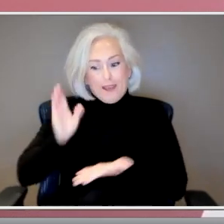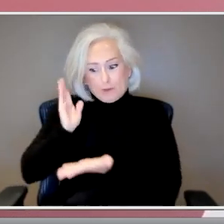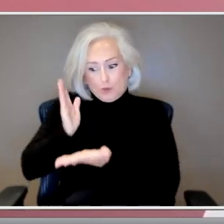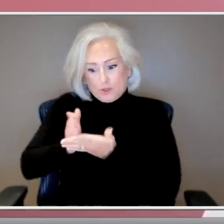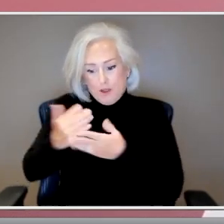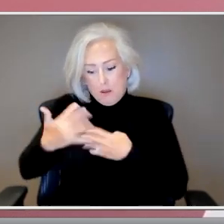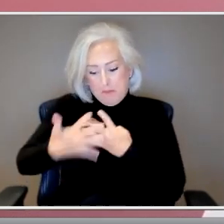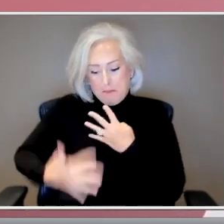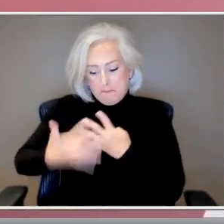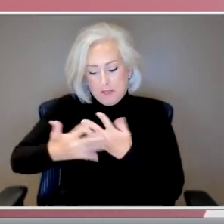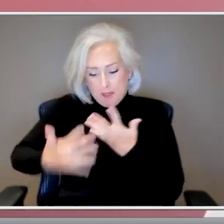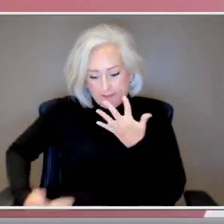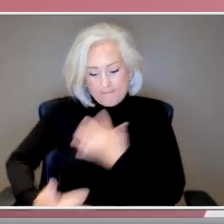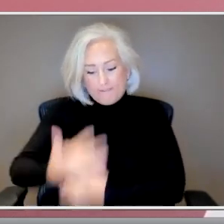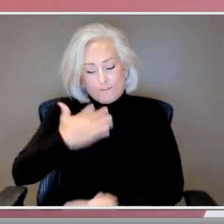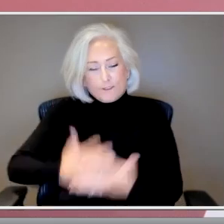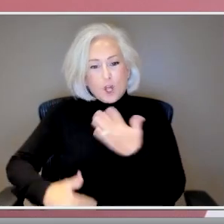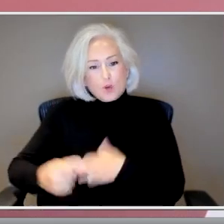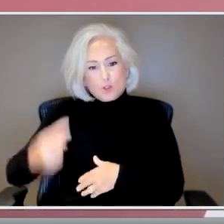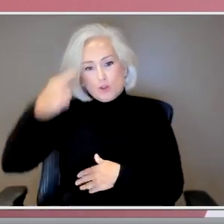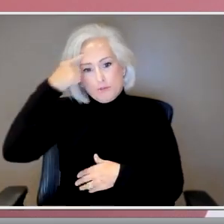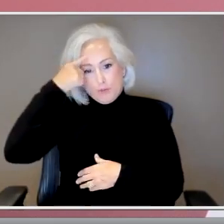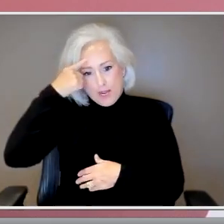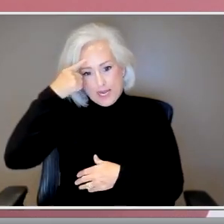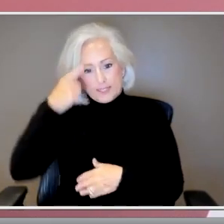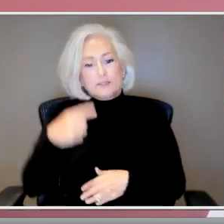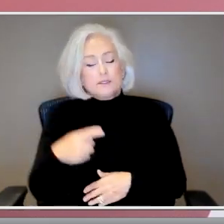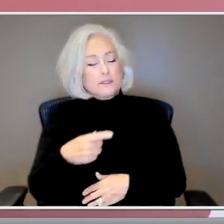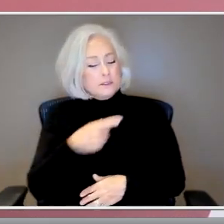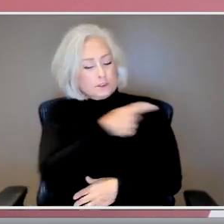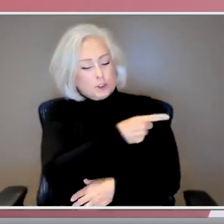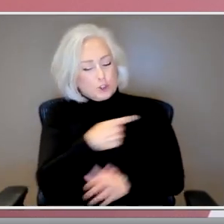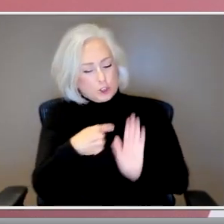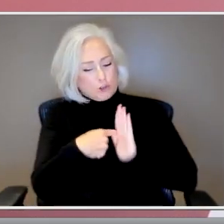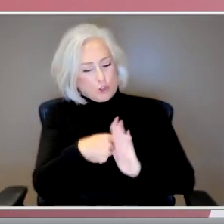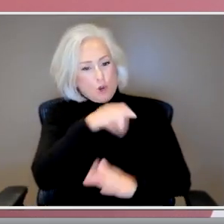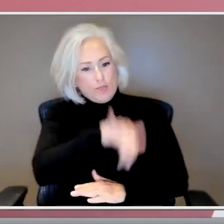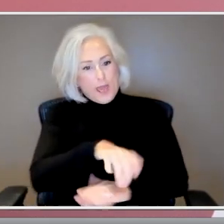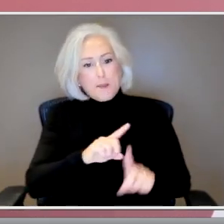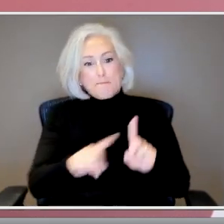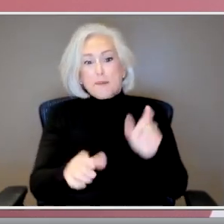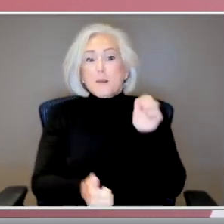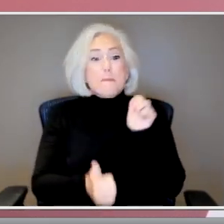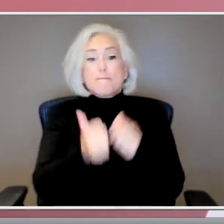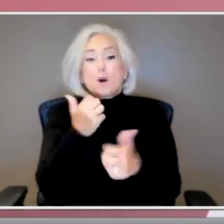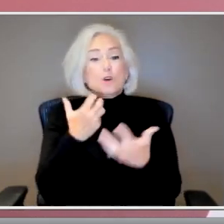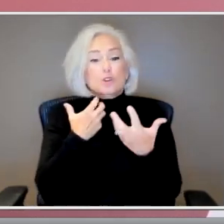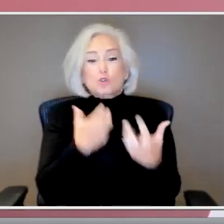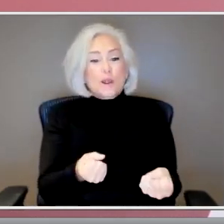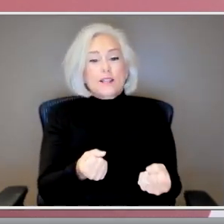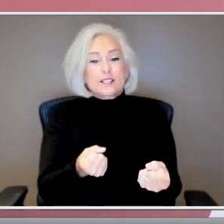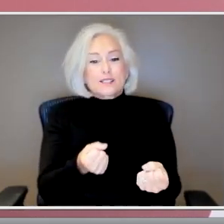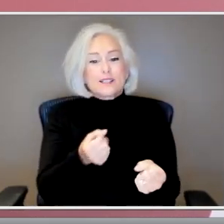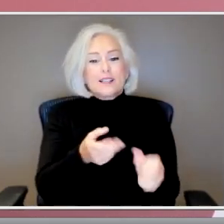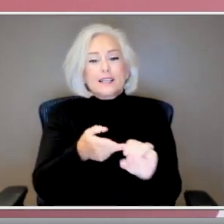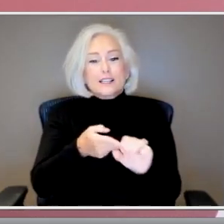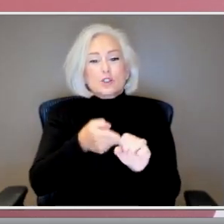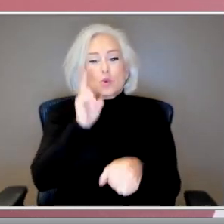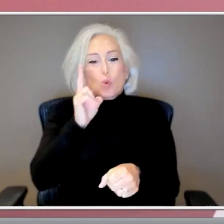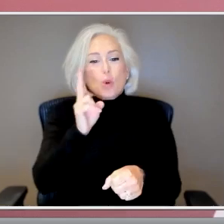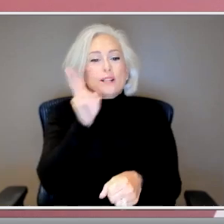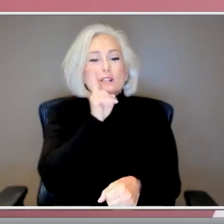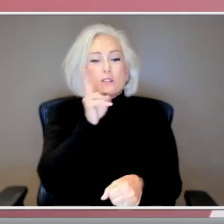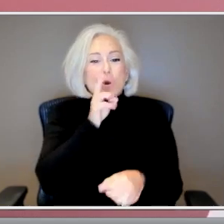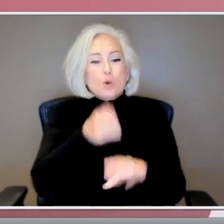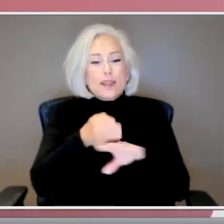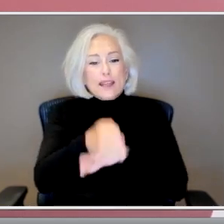And Vicki demonstrated tremendous courage in that. But what I think makes her the most courageous is the ability to quit smoking after 53 years, because that's a